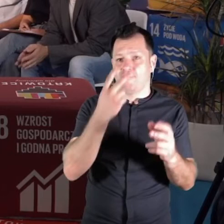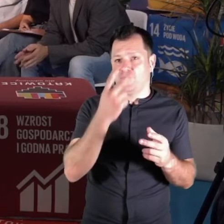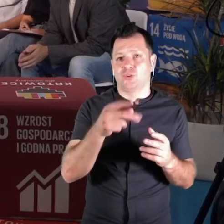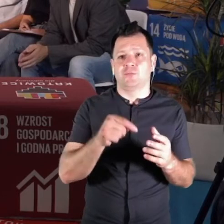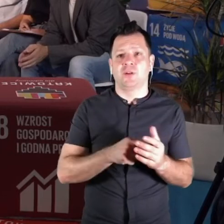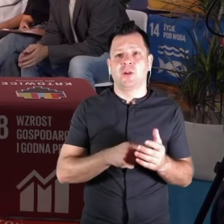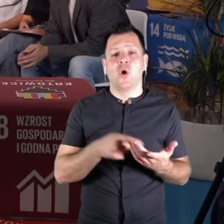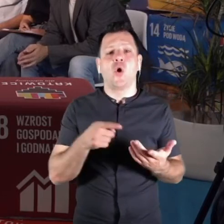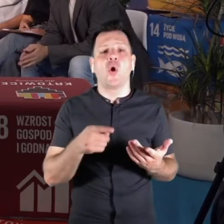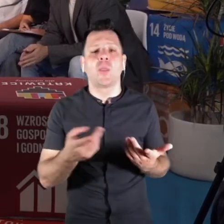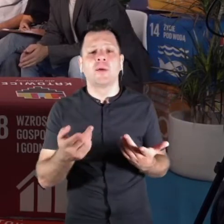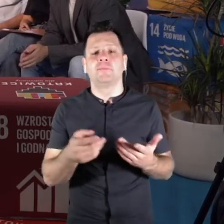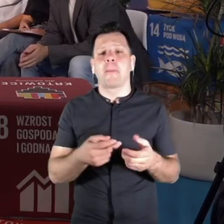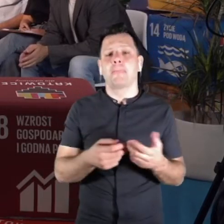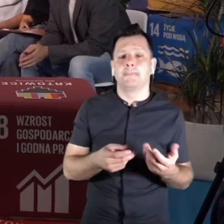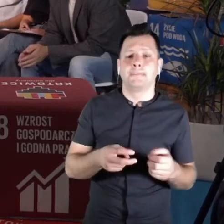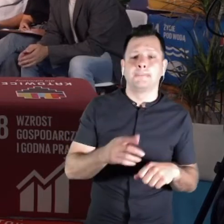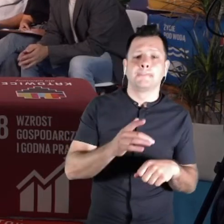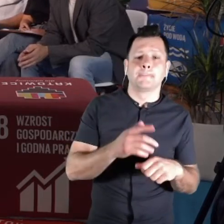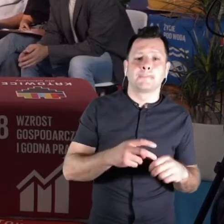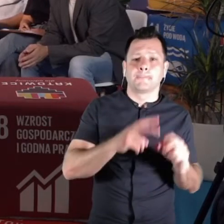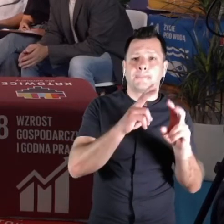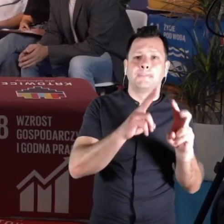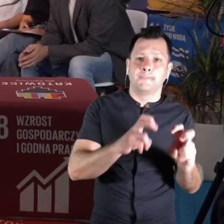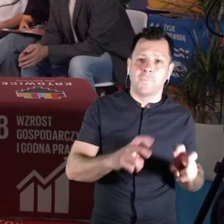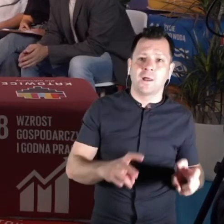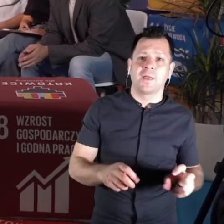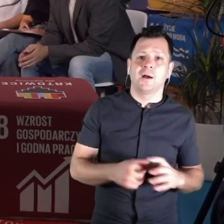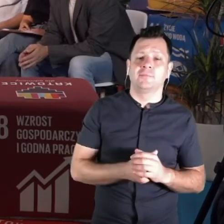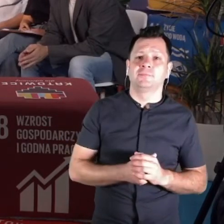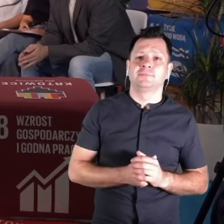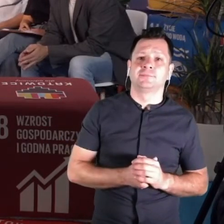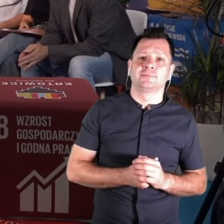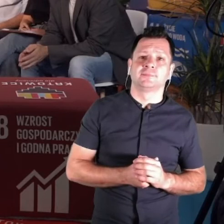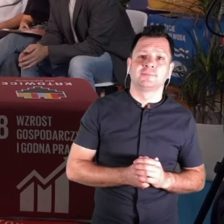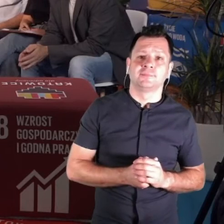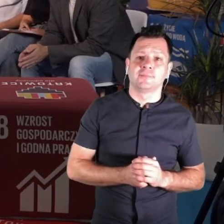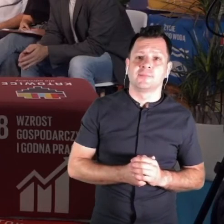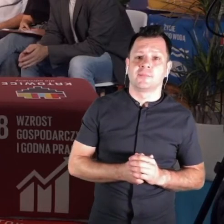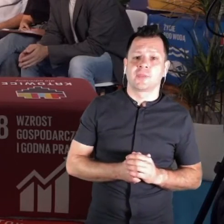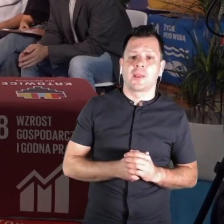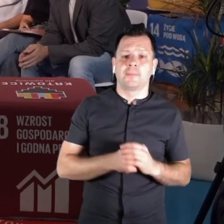I think this measures the amount of water that is in the soil of trees. I will come back to that